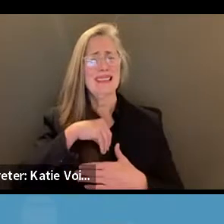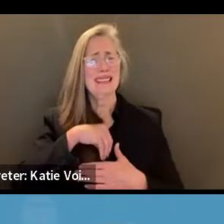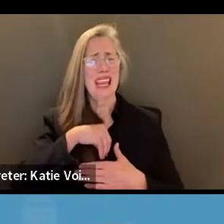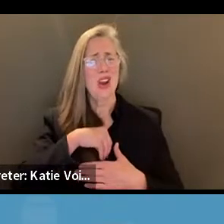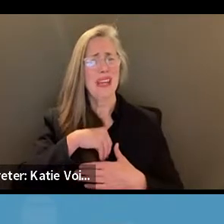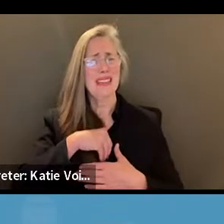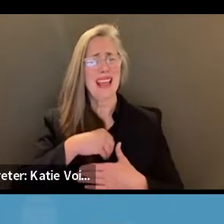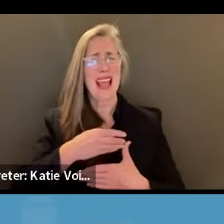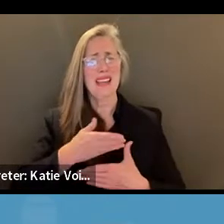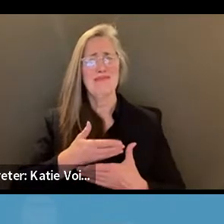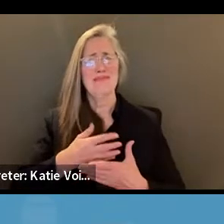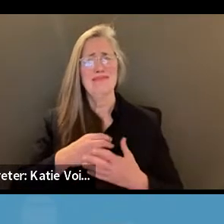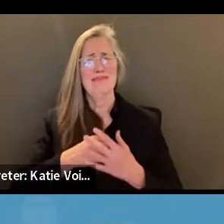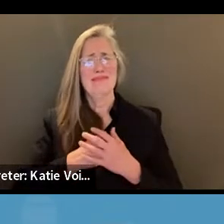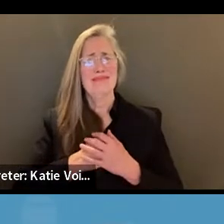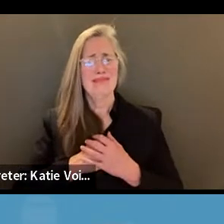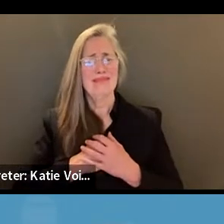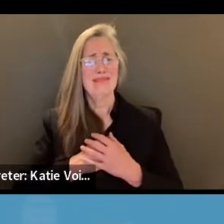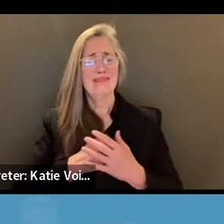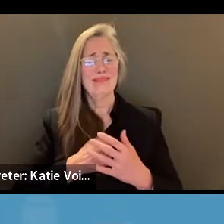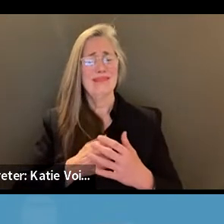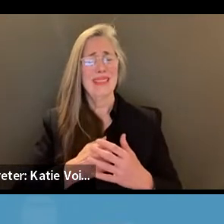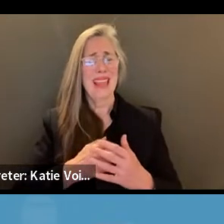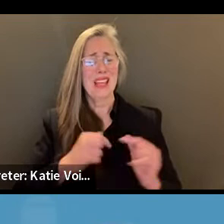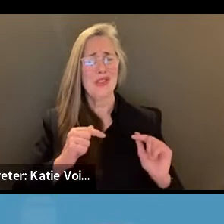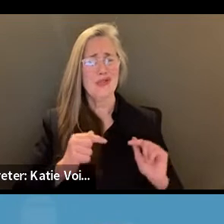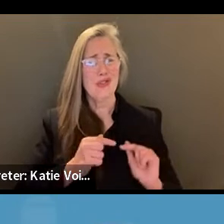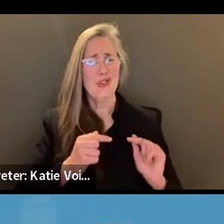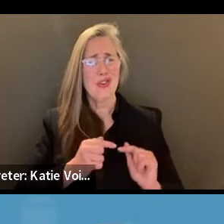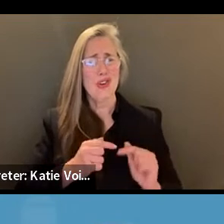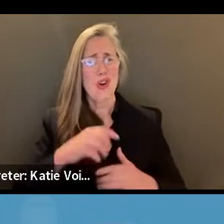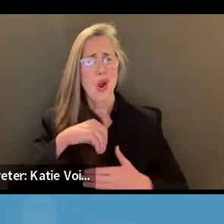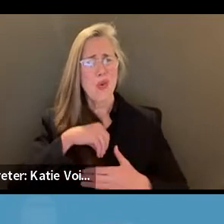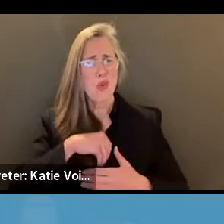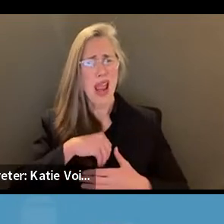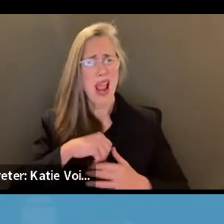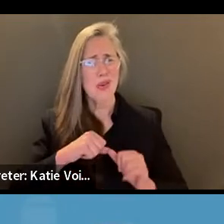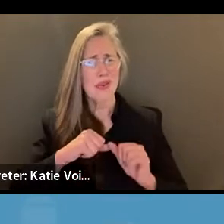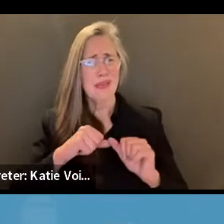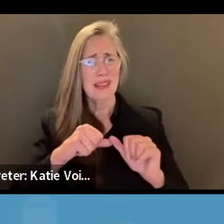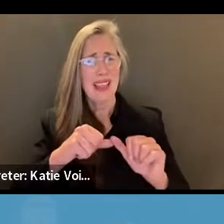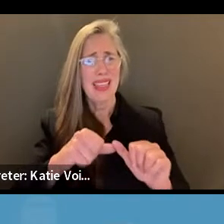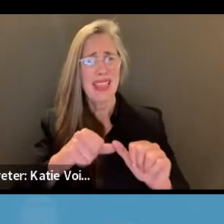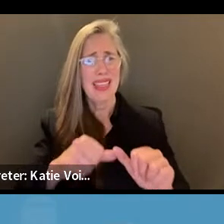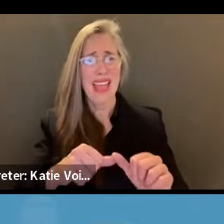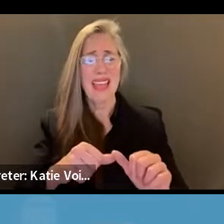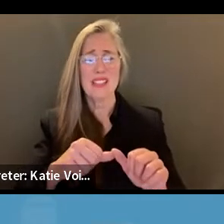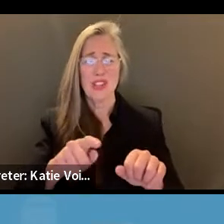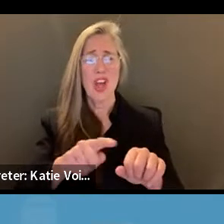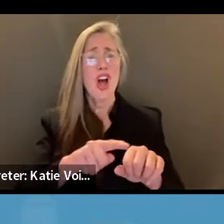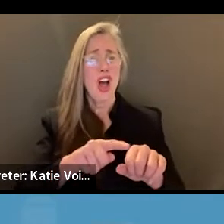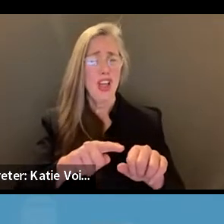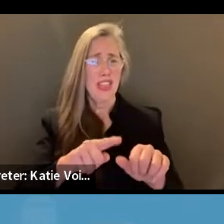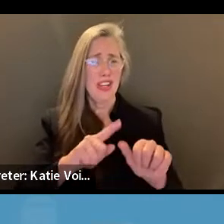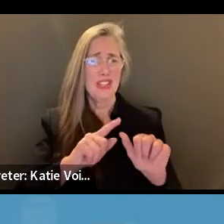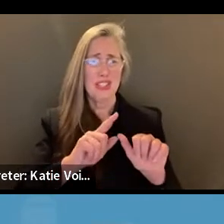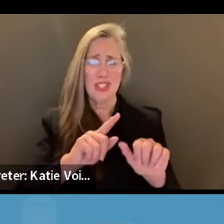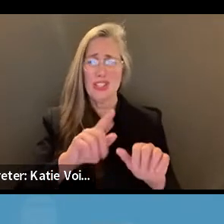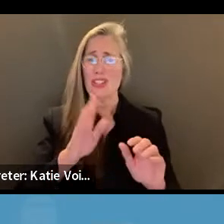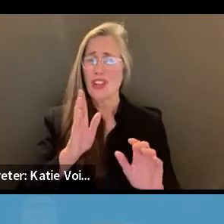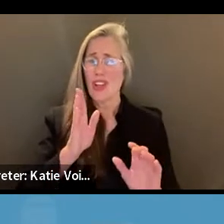really need to be aware of that, and the long-lasting effects of social isolation due to